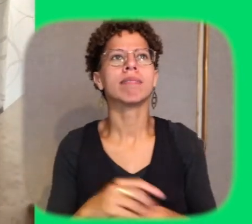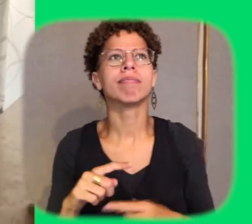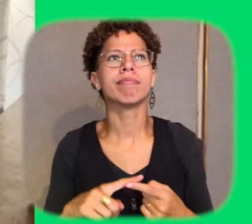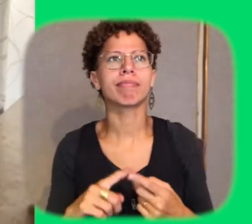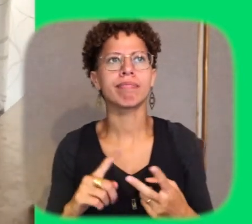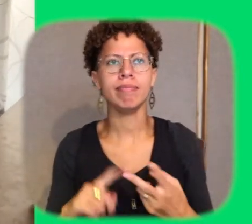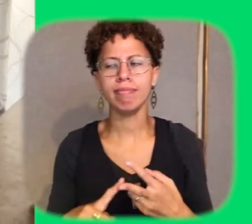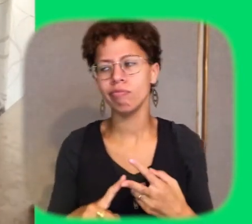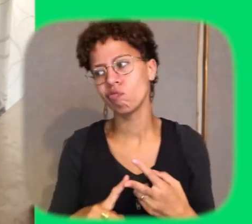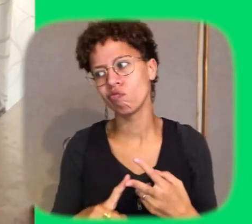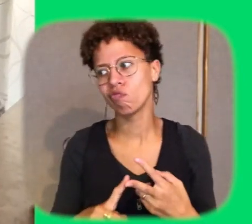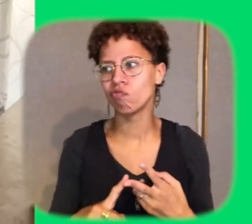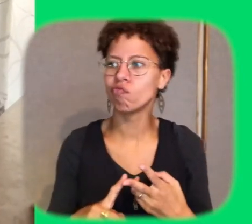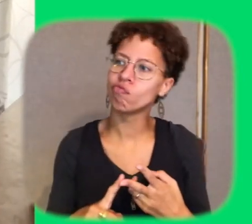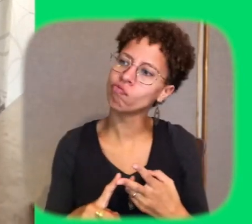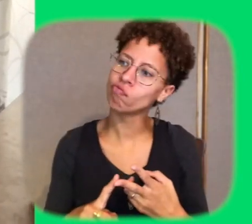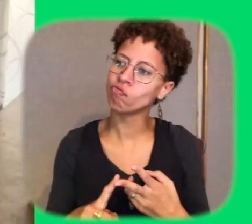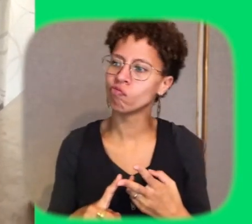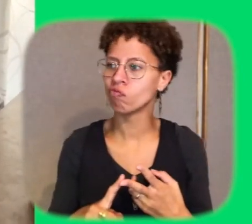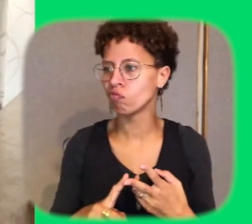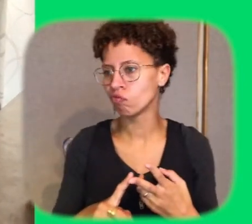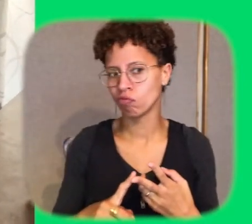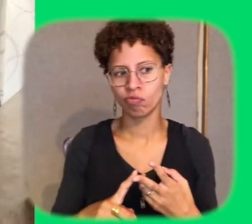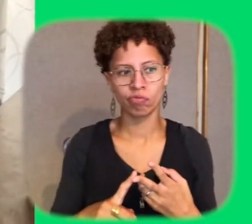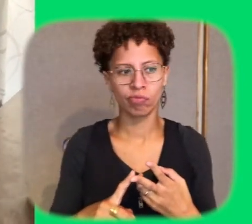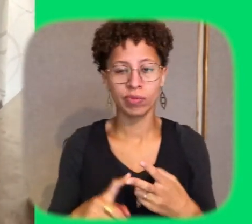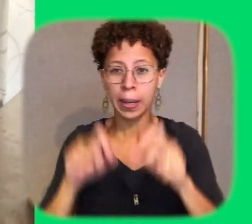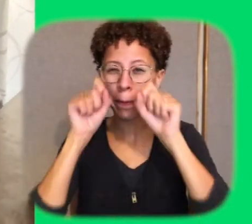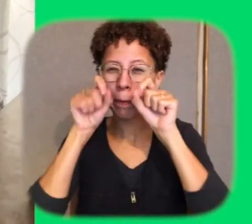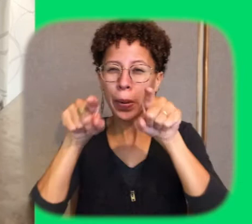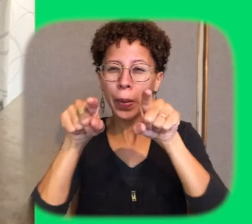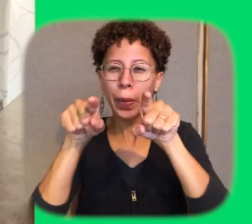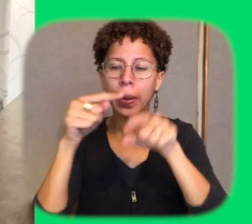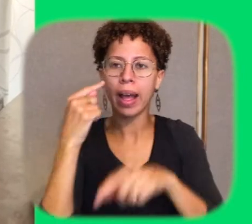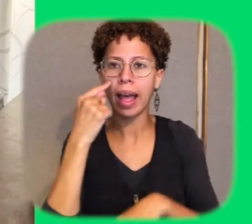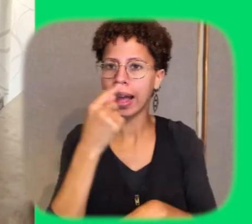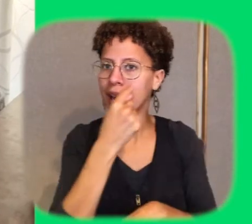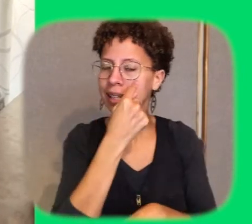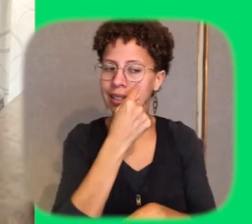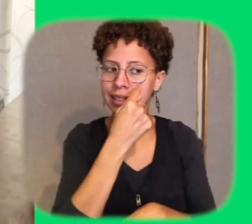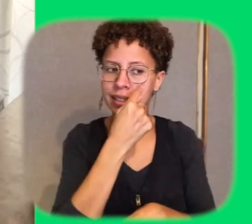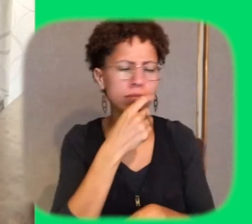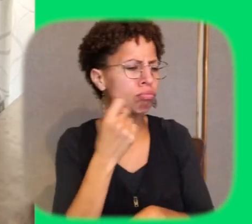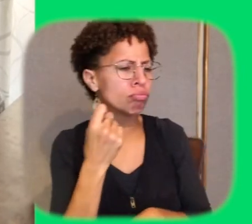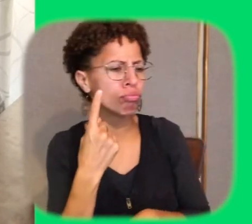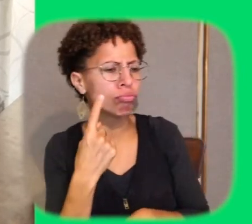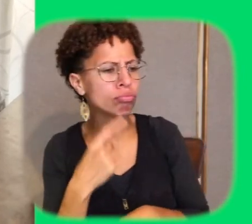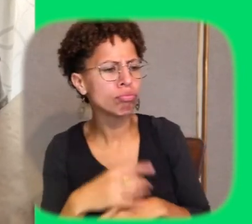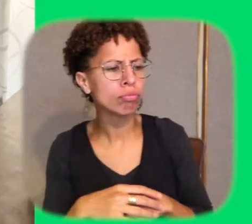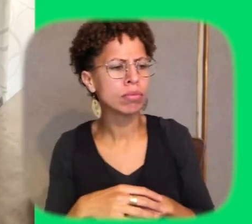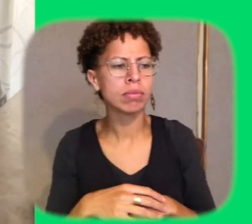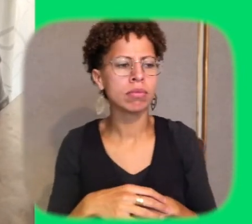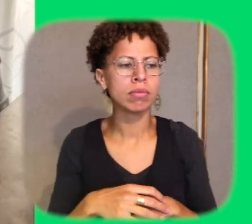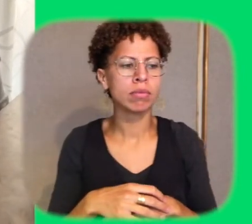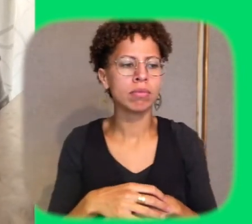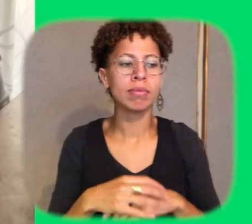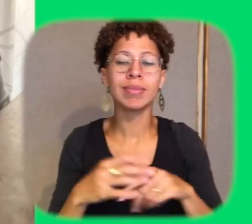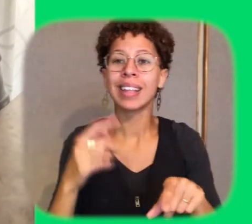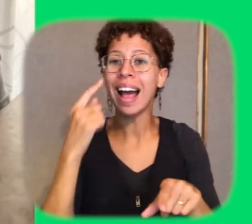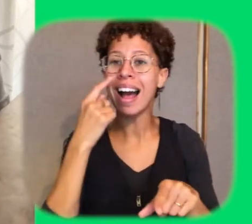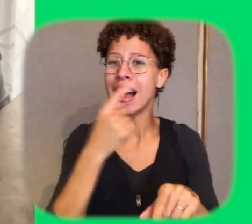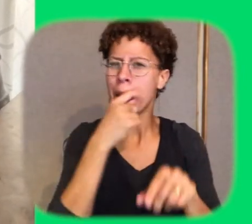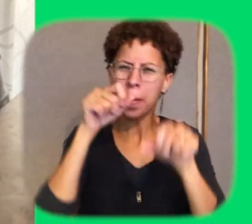To shoot laser beams out of his eyes. I couldn't understand. To shoot laser beams out of his eyes. Oh, yeah?